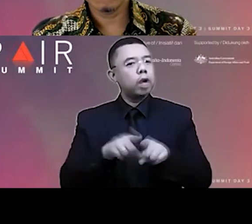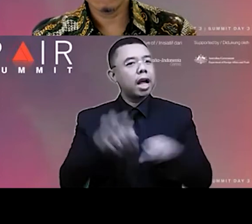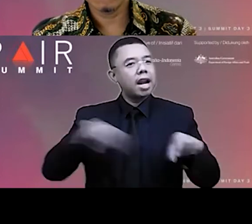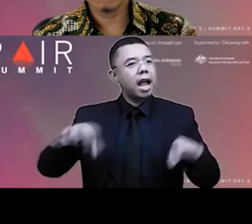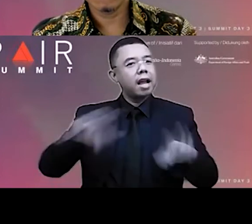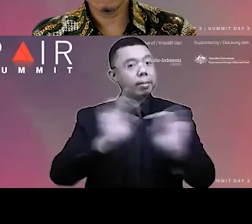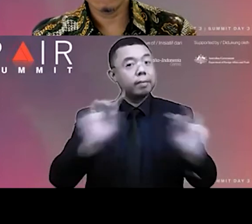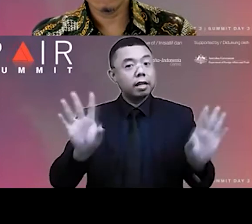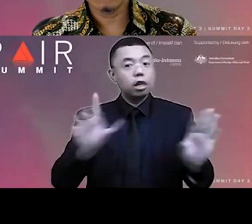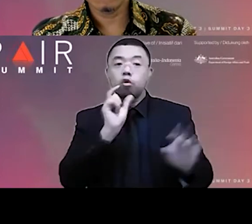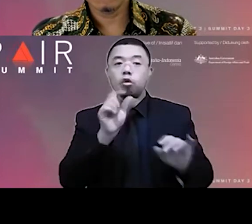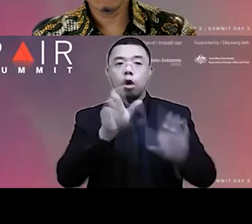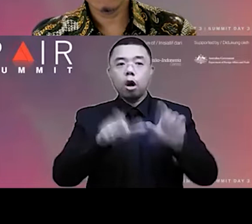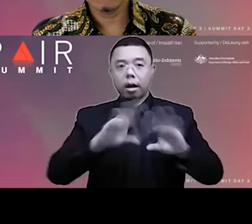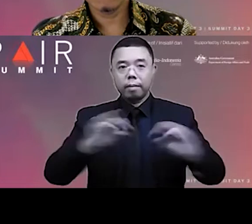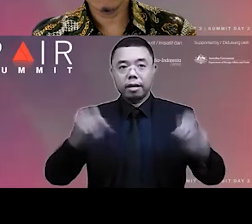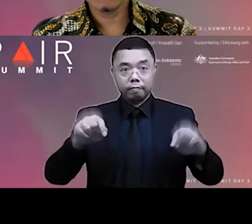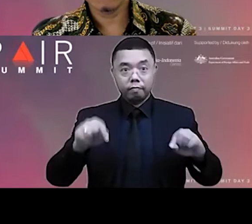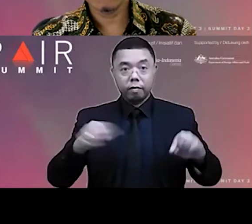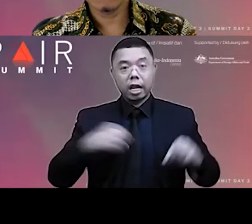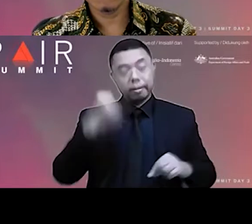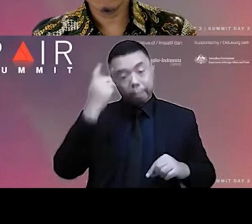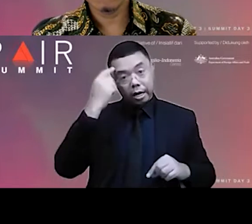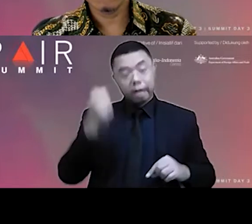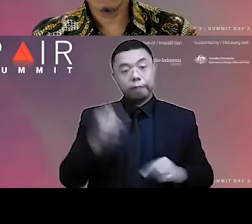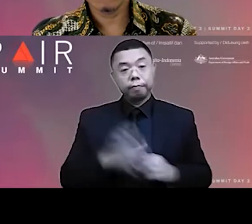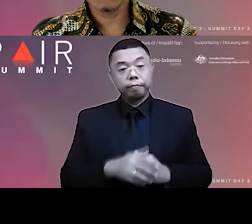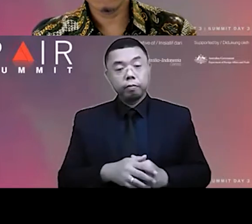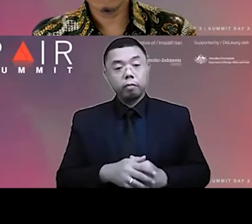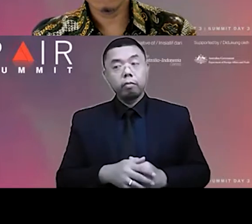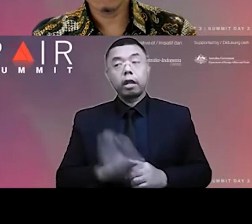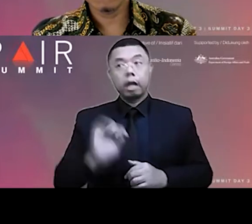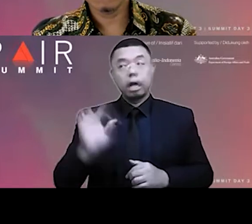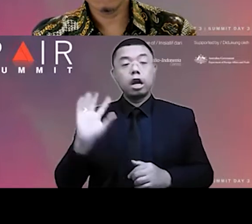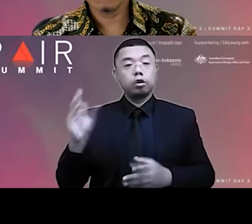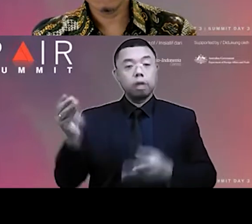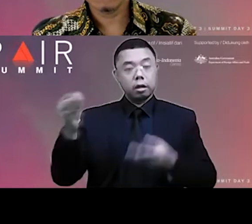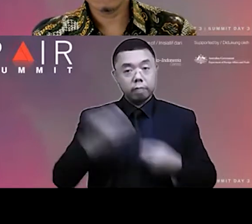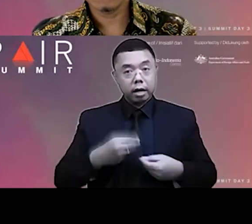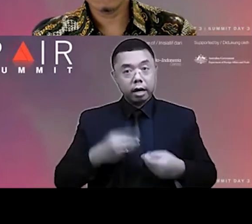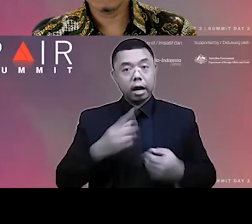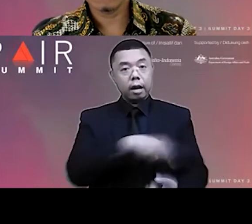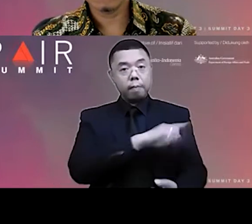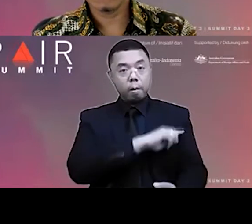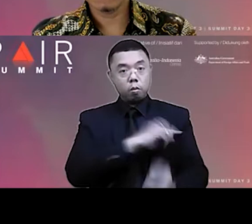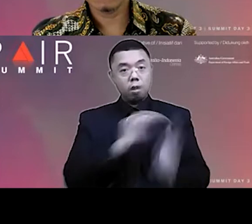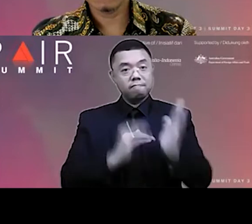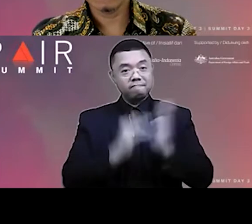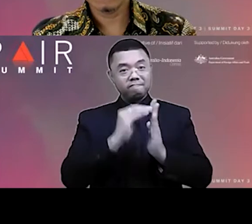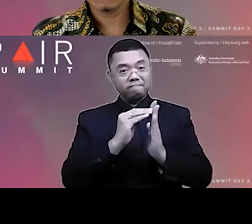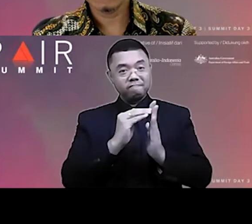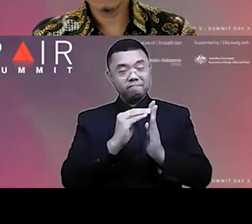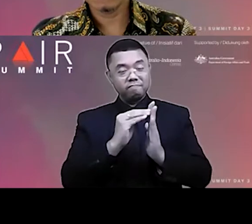Yeah, I think besides the improvement of the skills, we also have now, I think